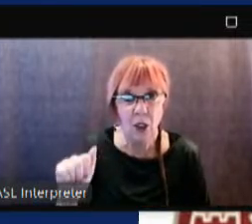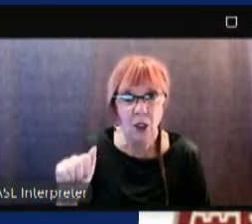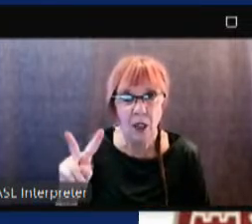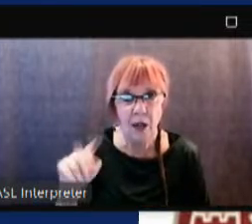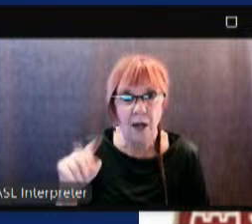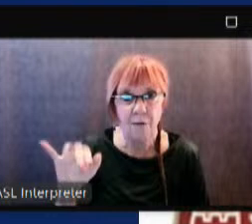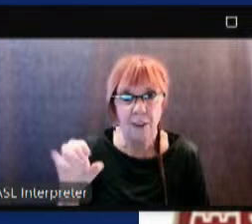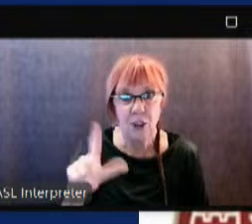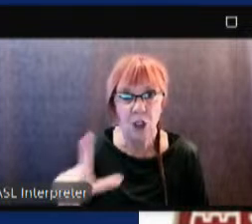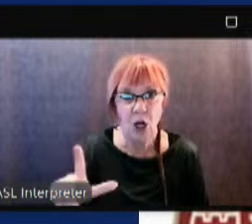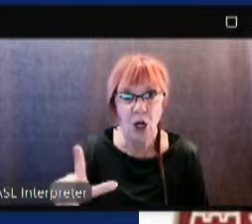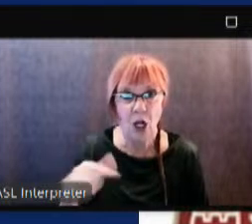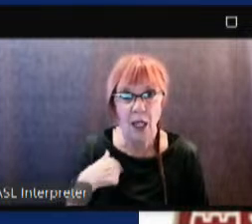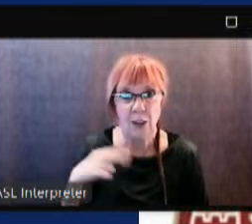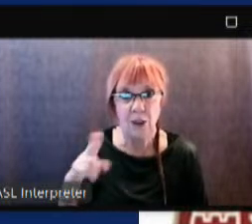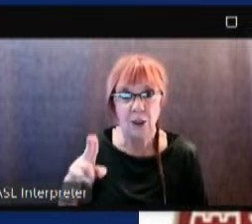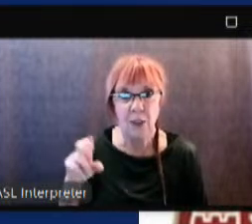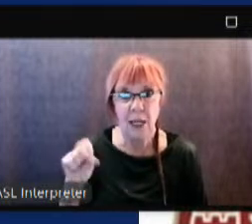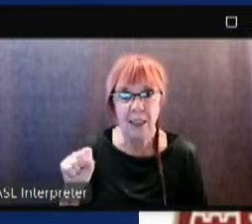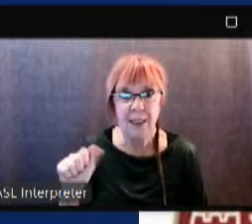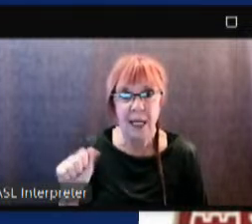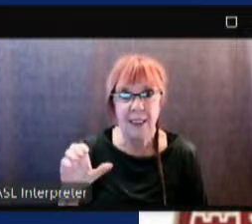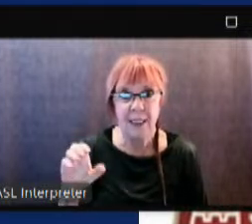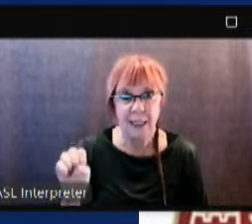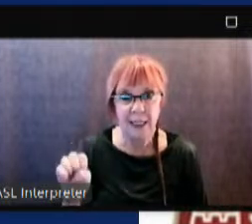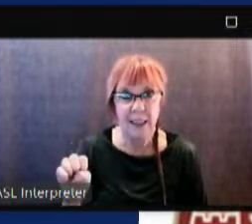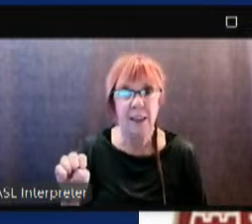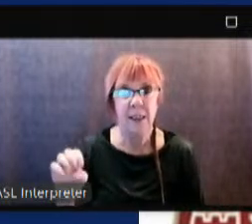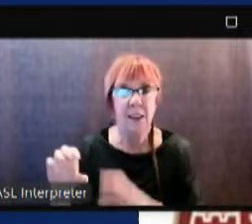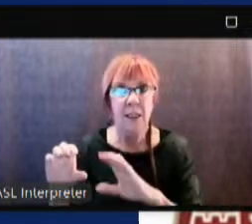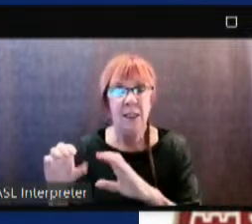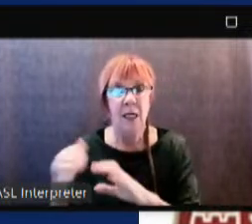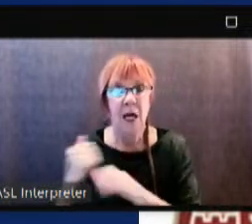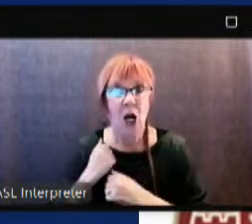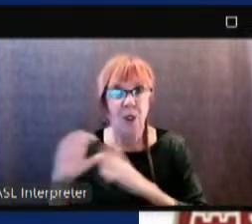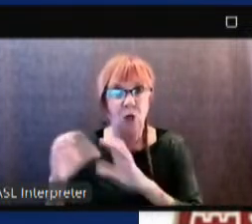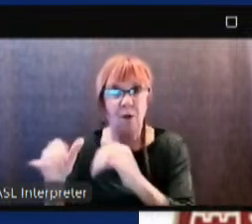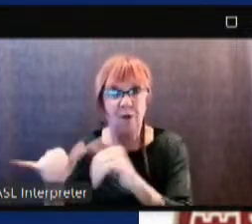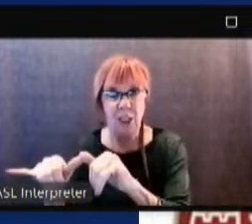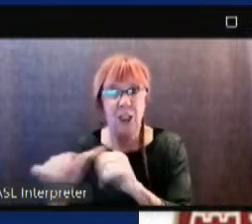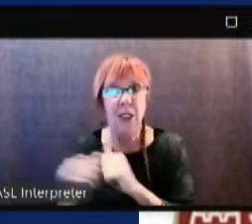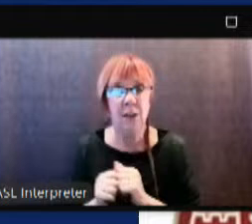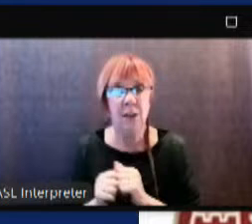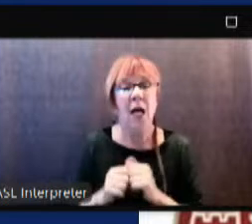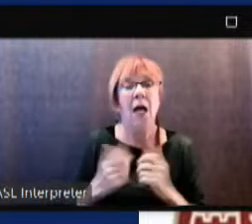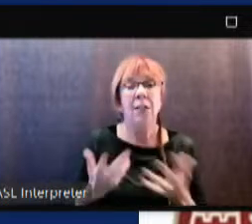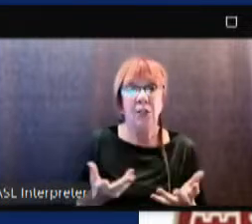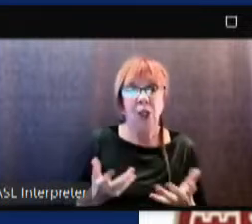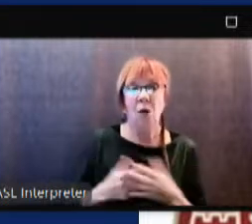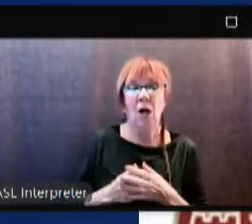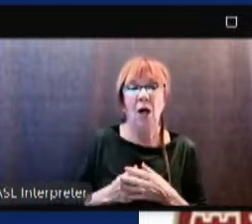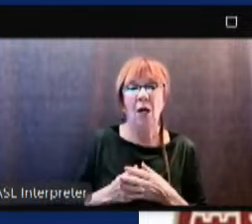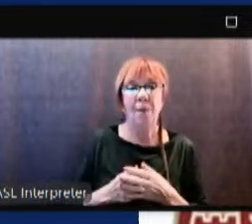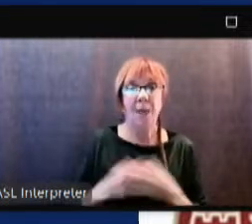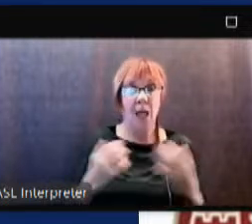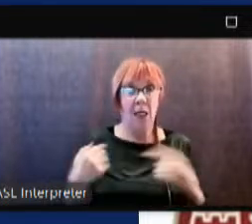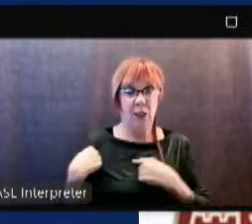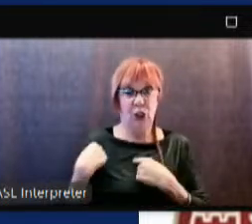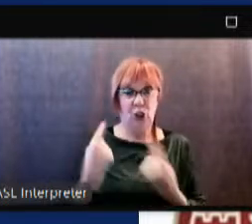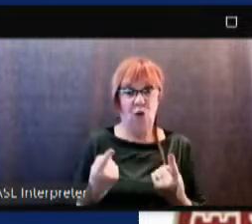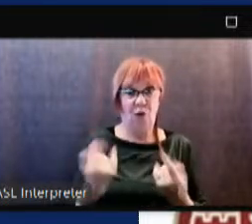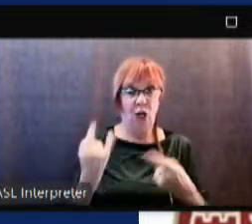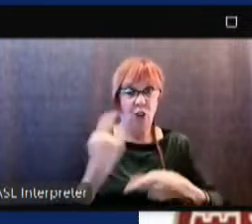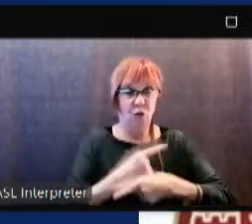Fire. As trying to tail off of what Sid said from Public Works, as of today, and this is just